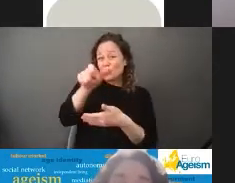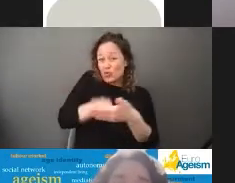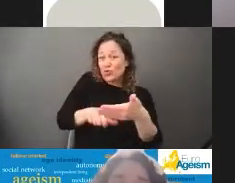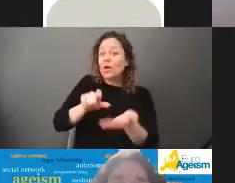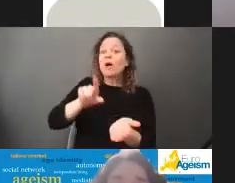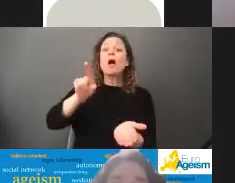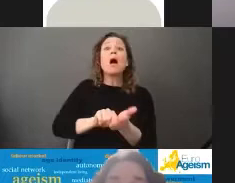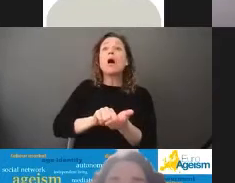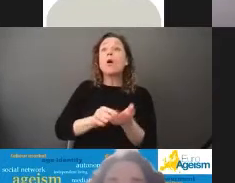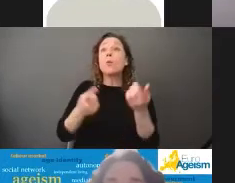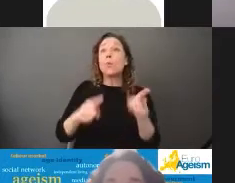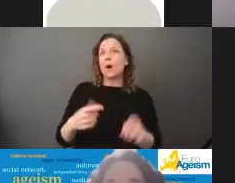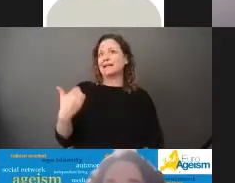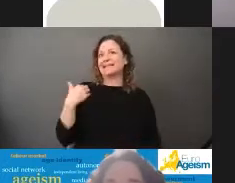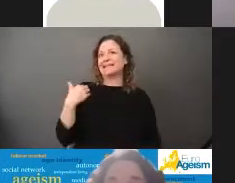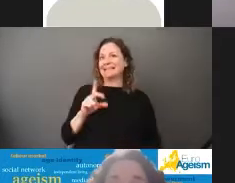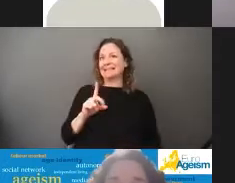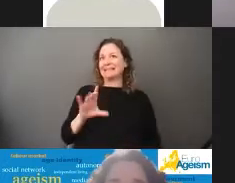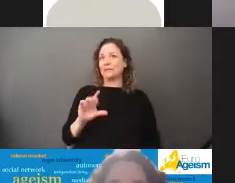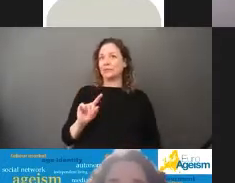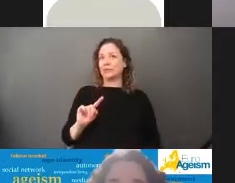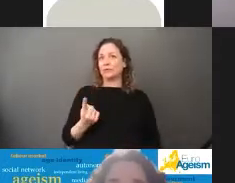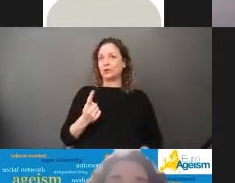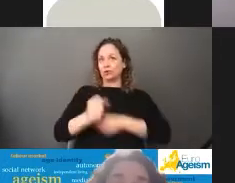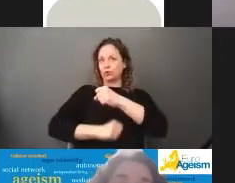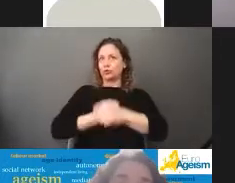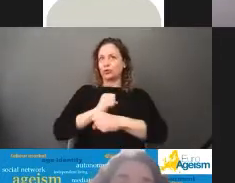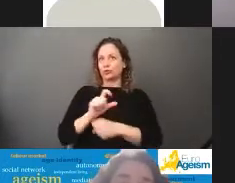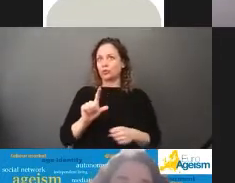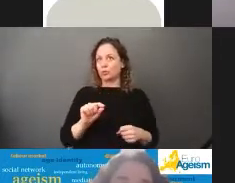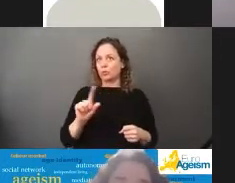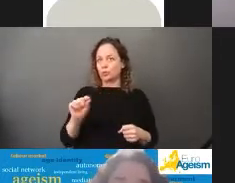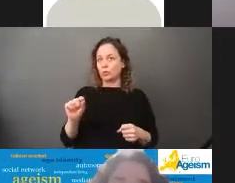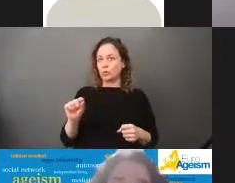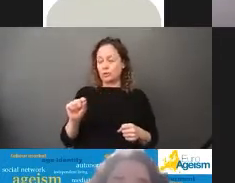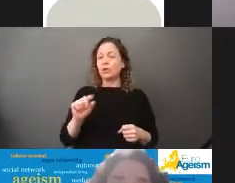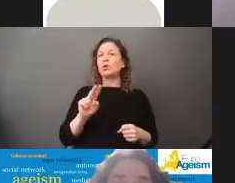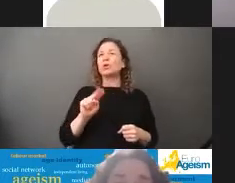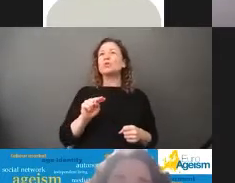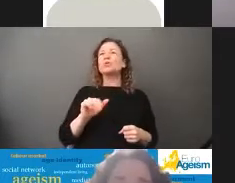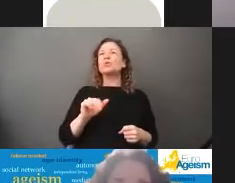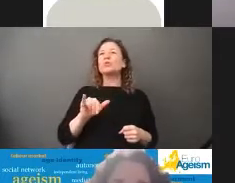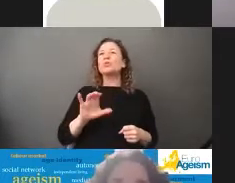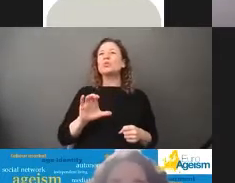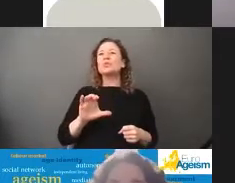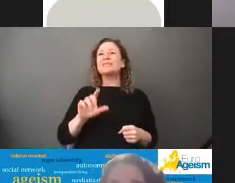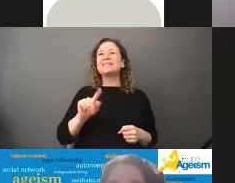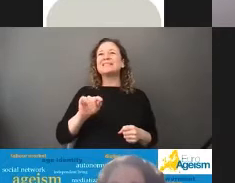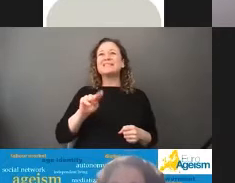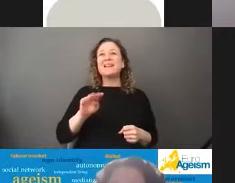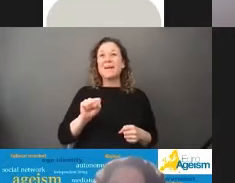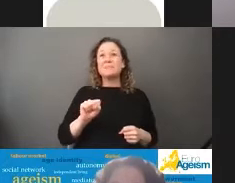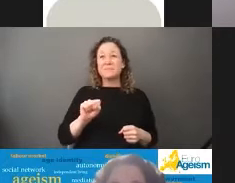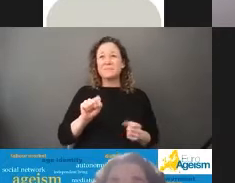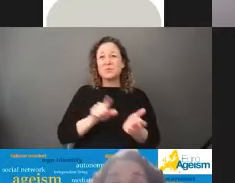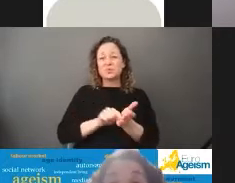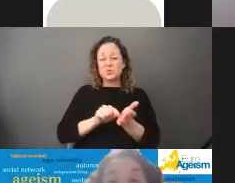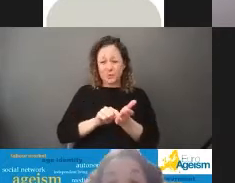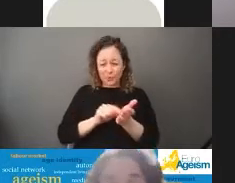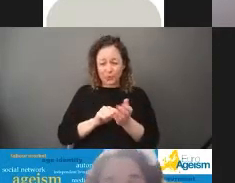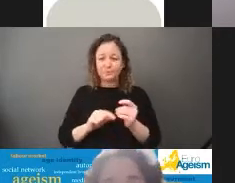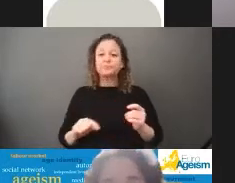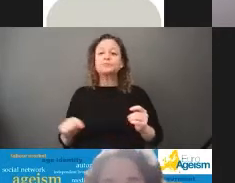December 1st, 2020 in the New York Times. This was the first time that the United States kind of stated